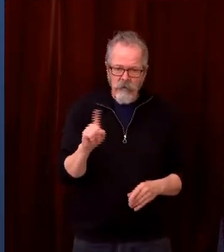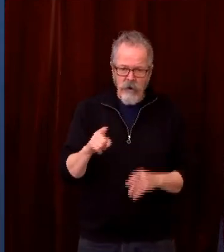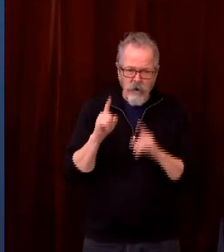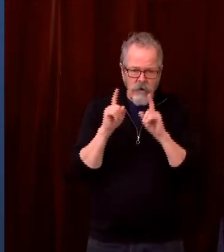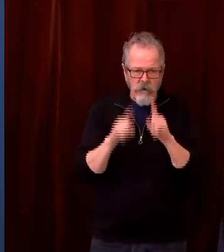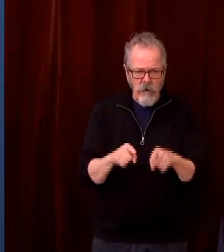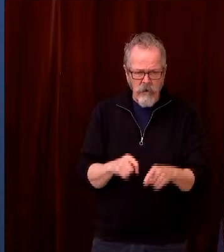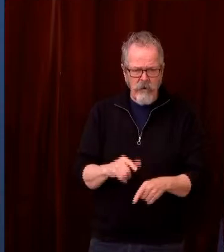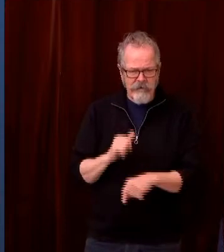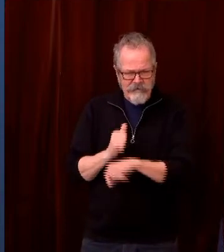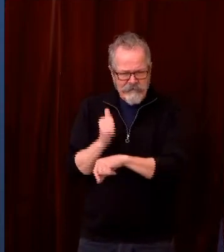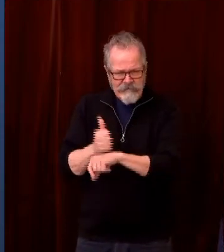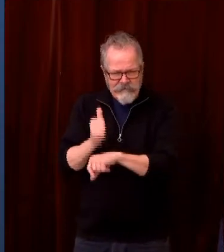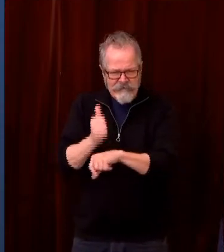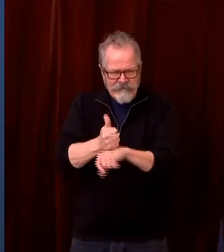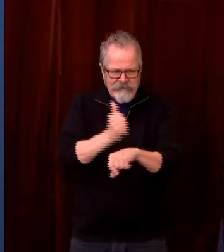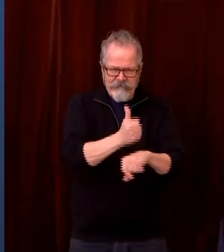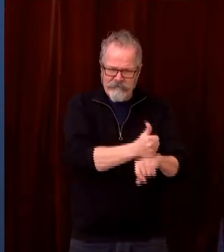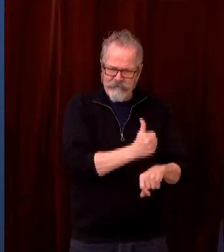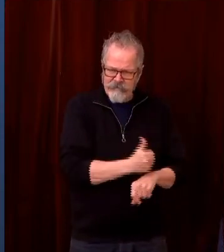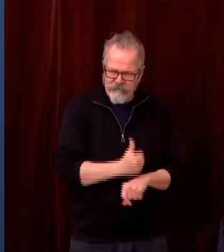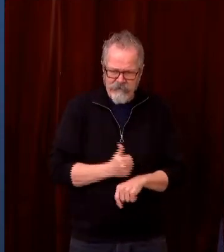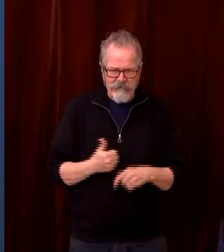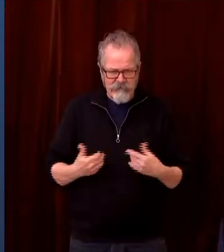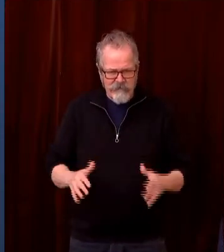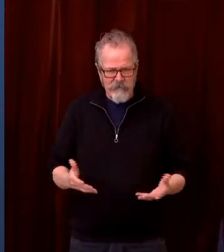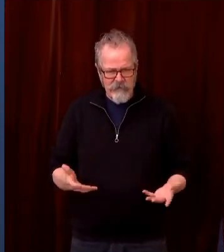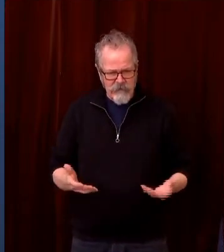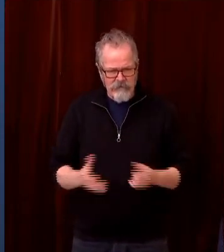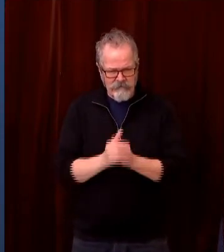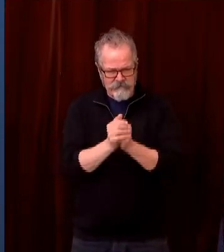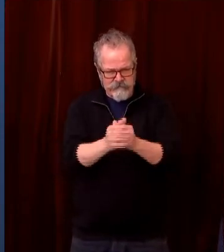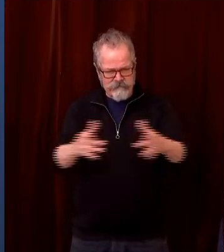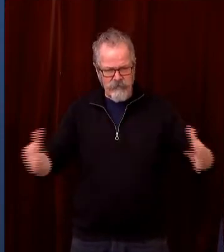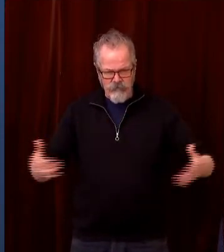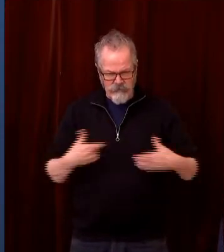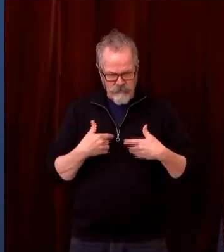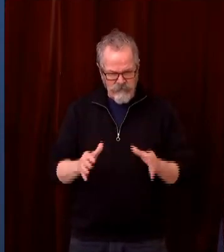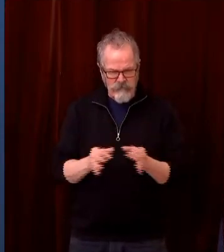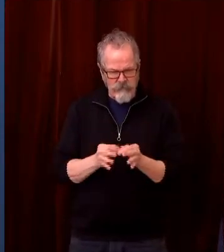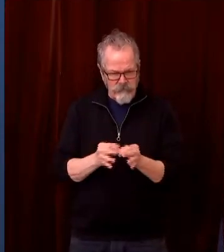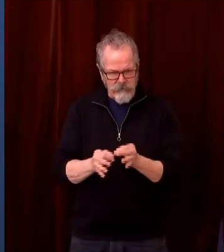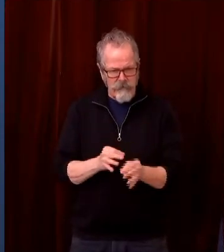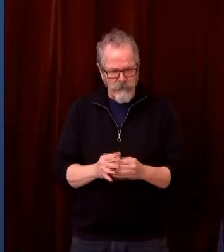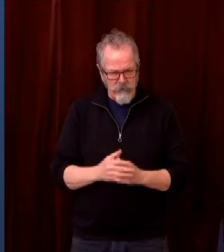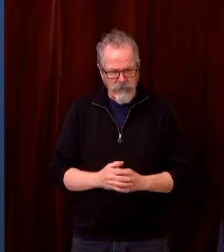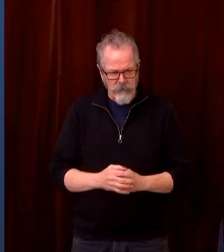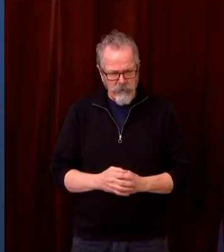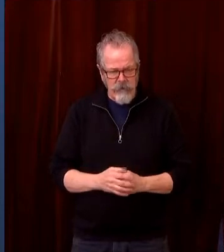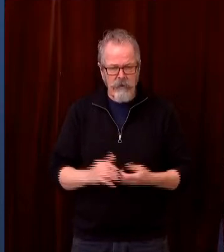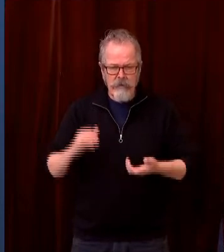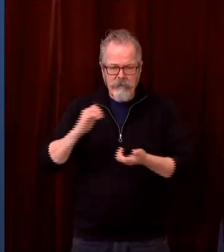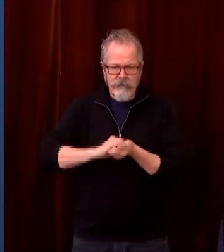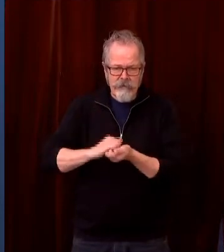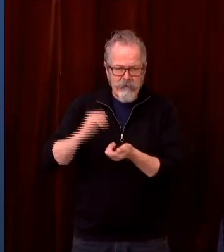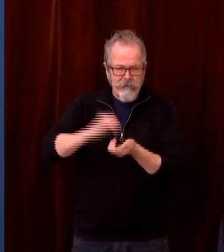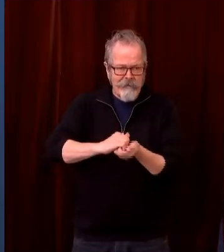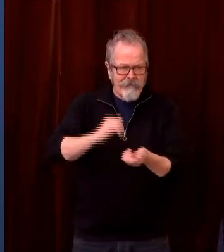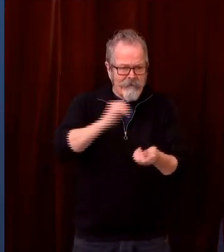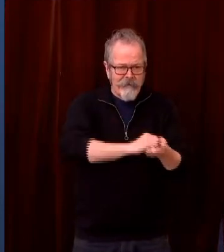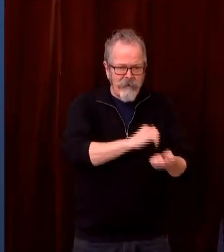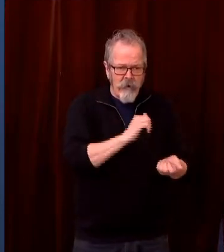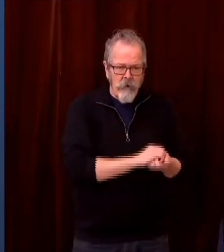get the vaccination. We have brought in a public-private partnership that can bring in new assets so we can have